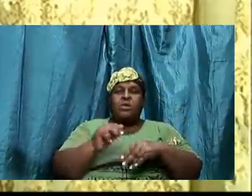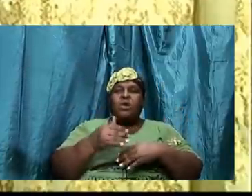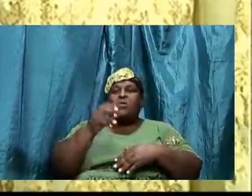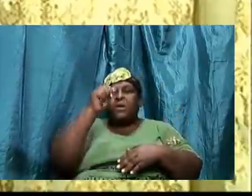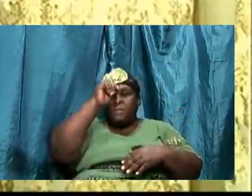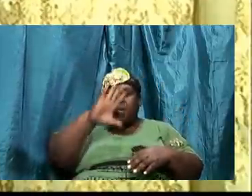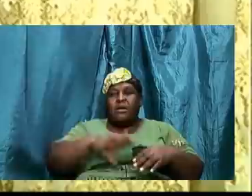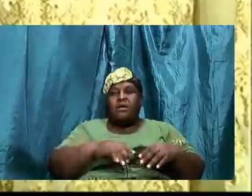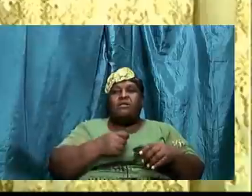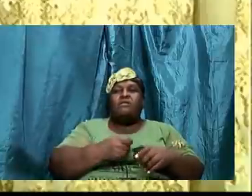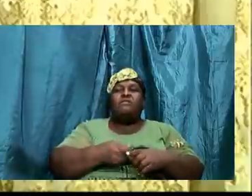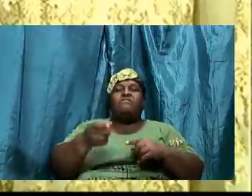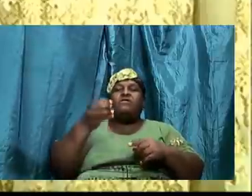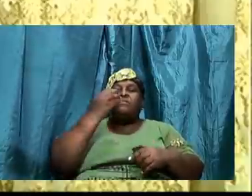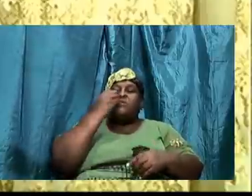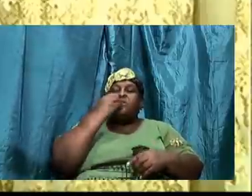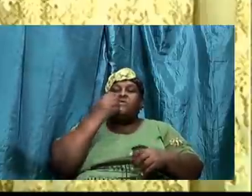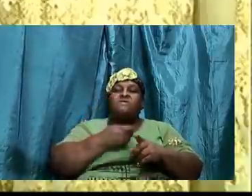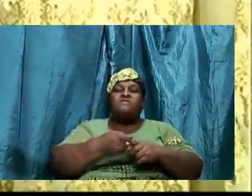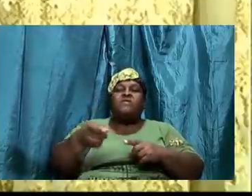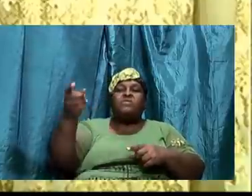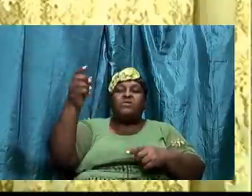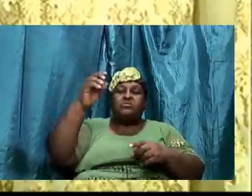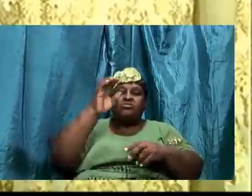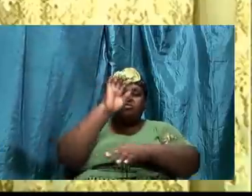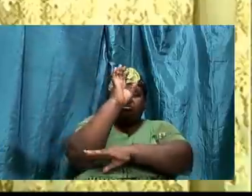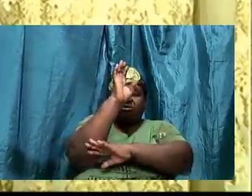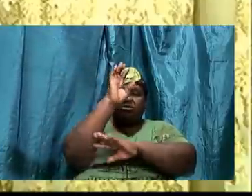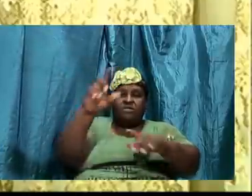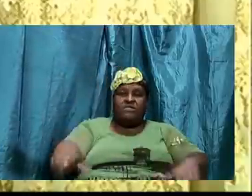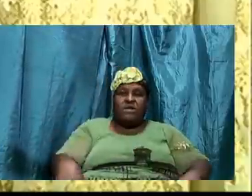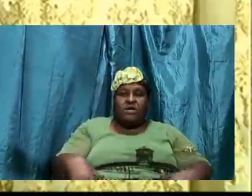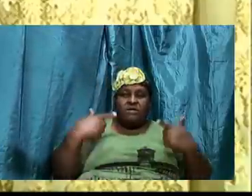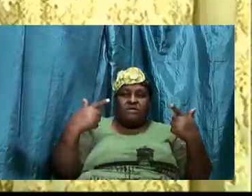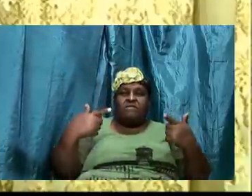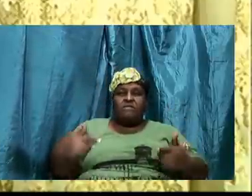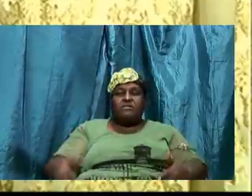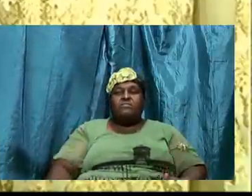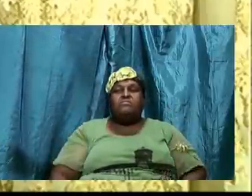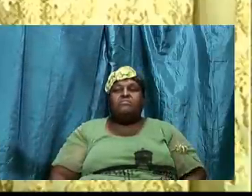of life, to live forever in sin.